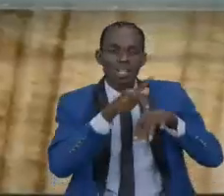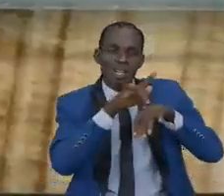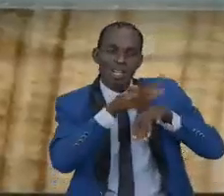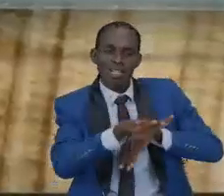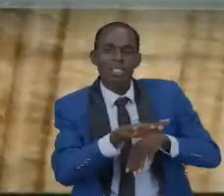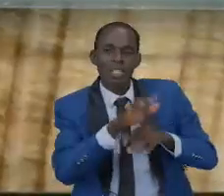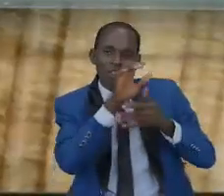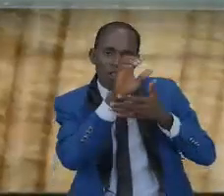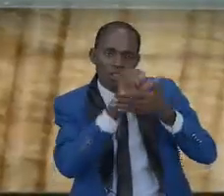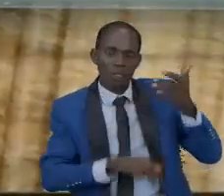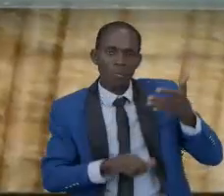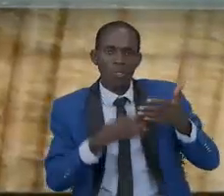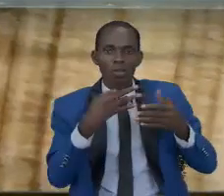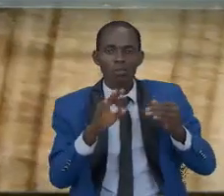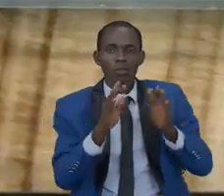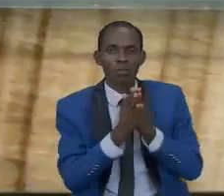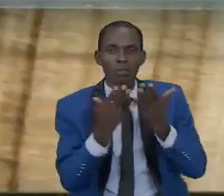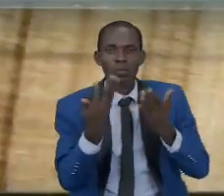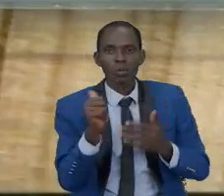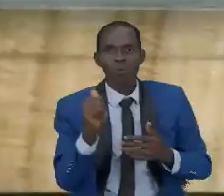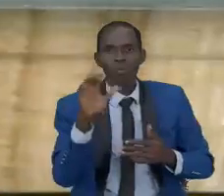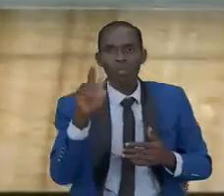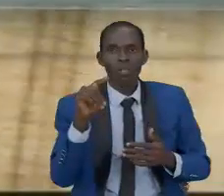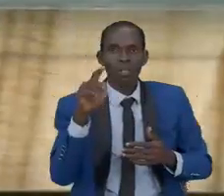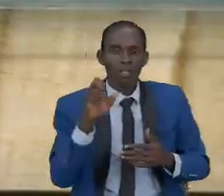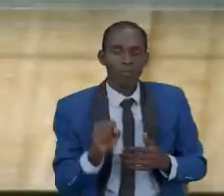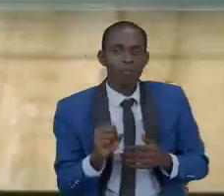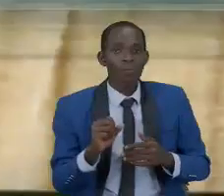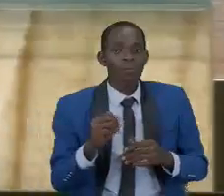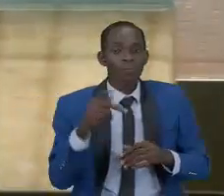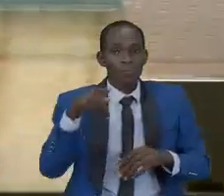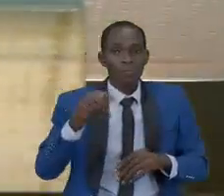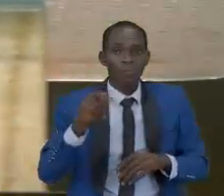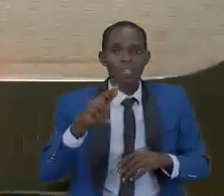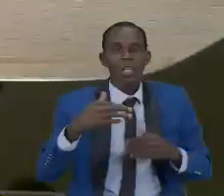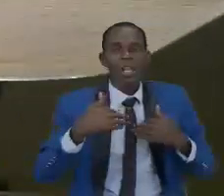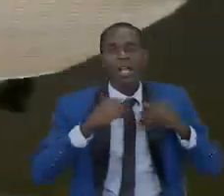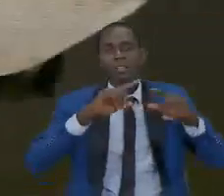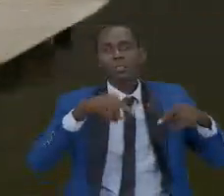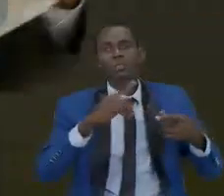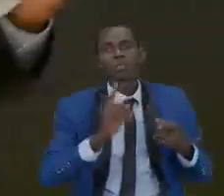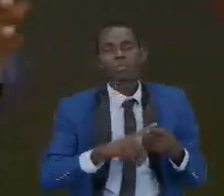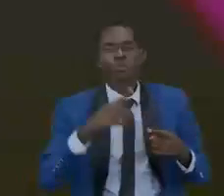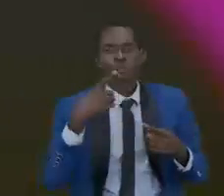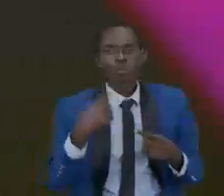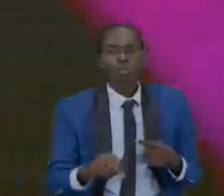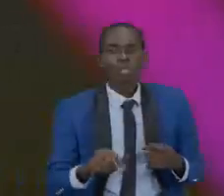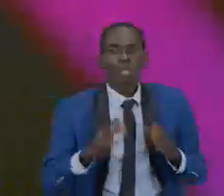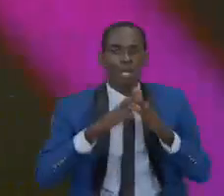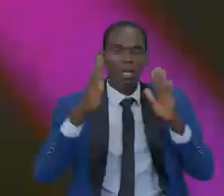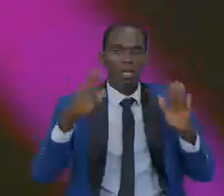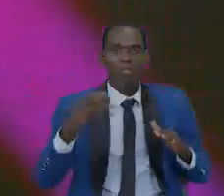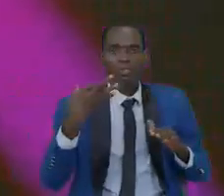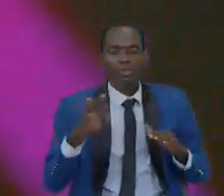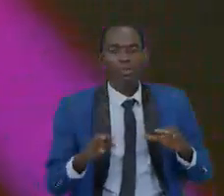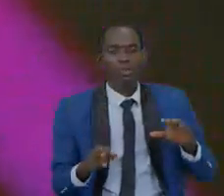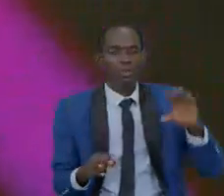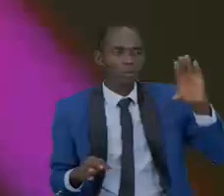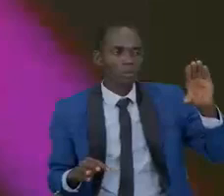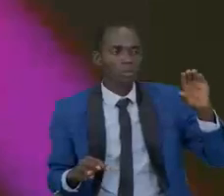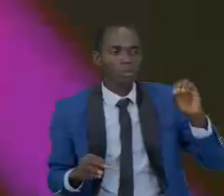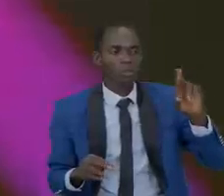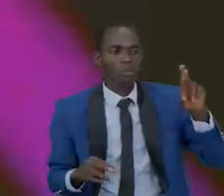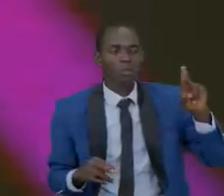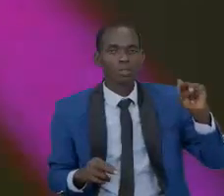of of Hearts of the Apostles he had gone to the gentle house Cornelius he